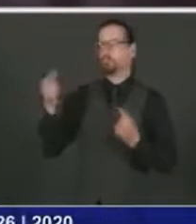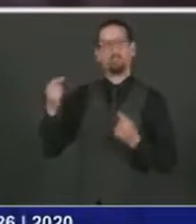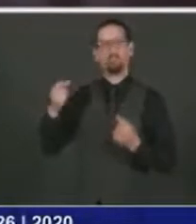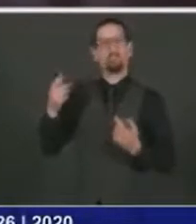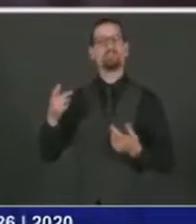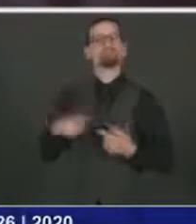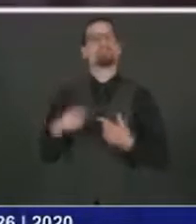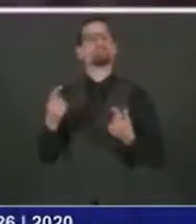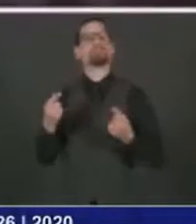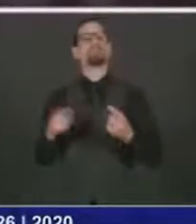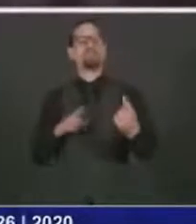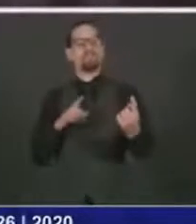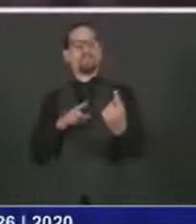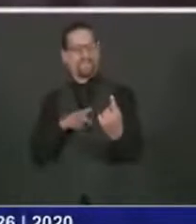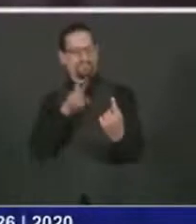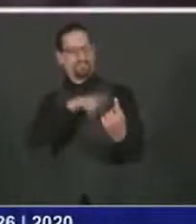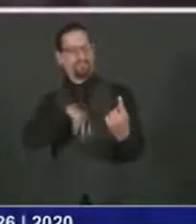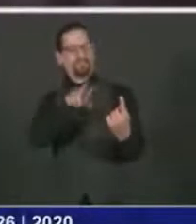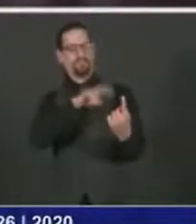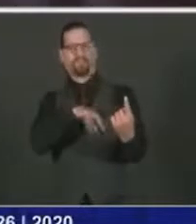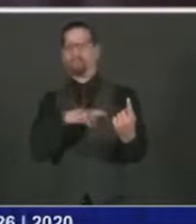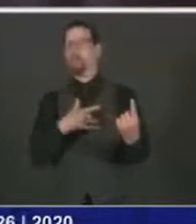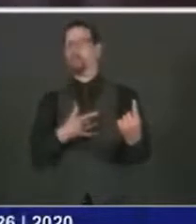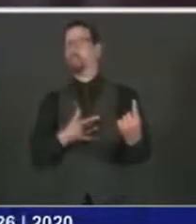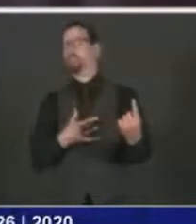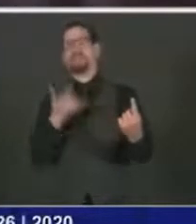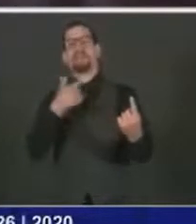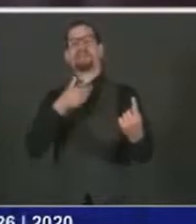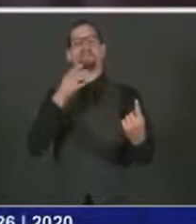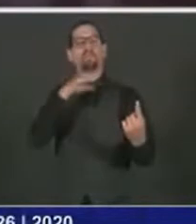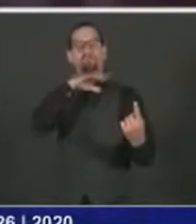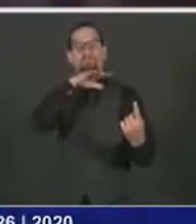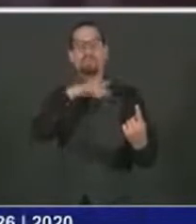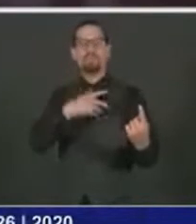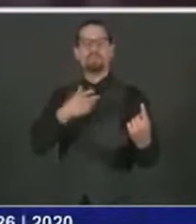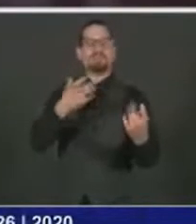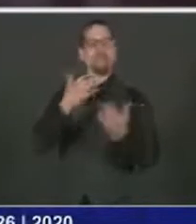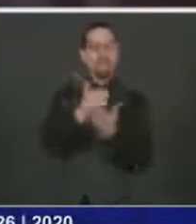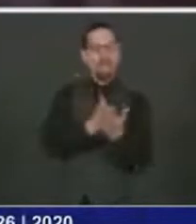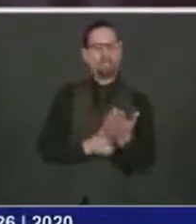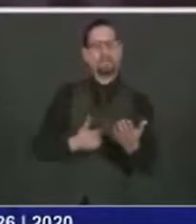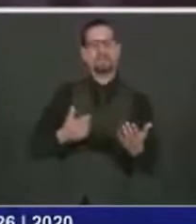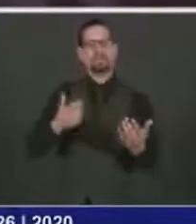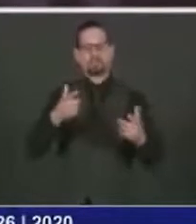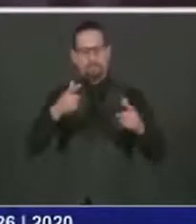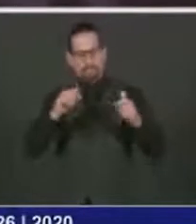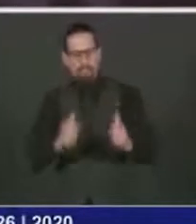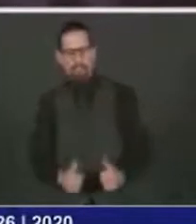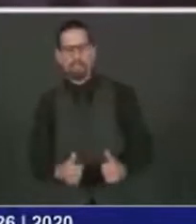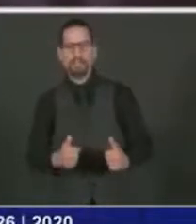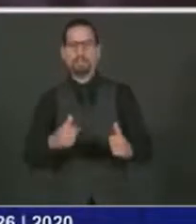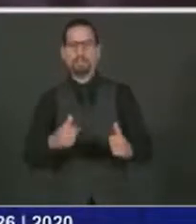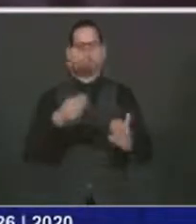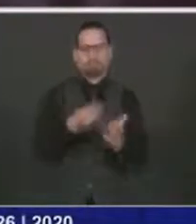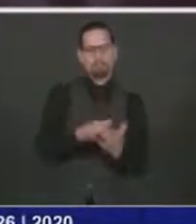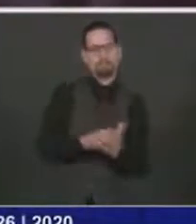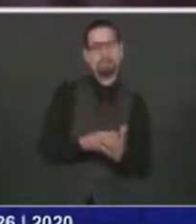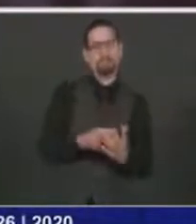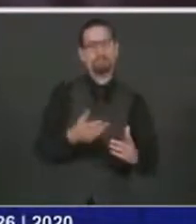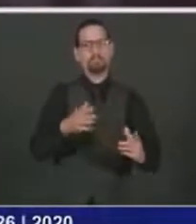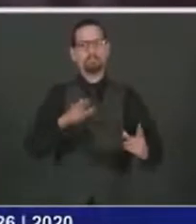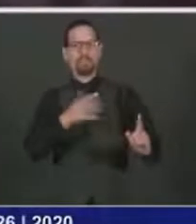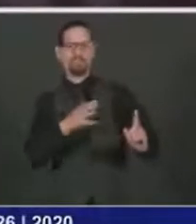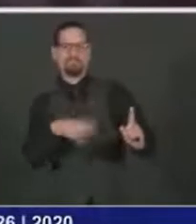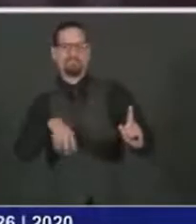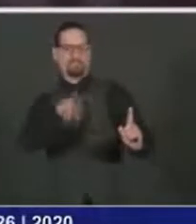somebody, on the basis of their income, or on the basis of their kind of income, which is